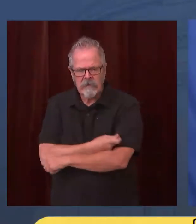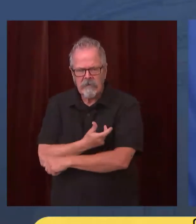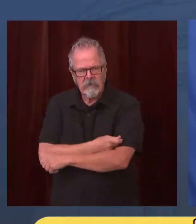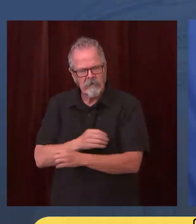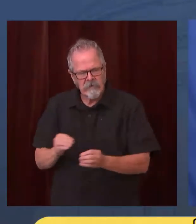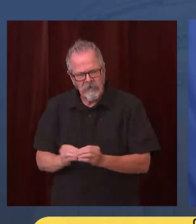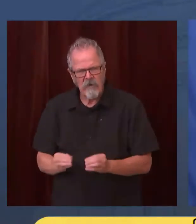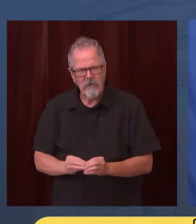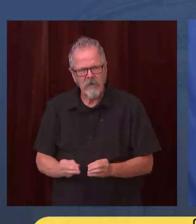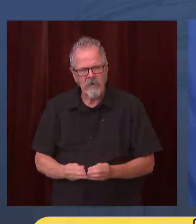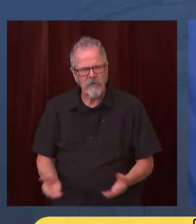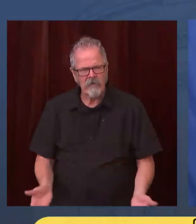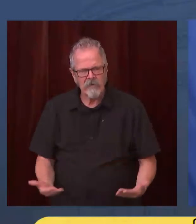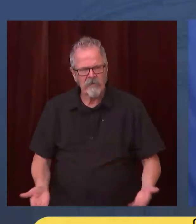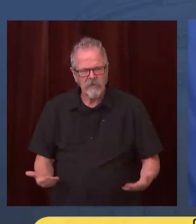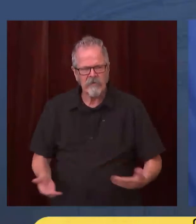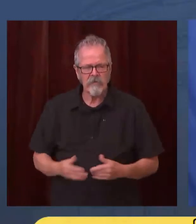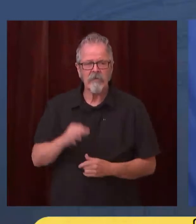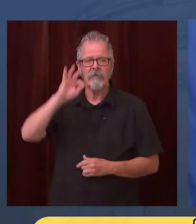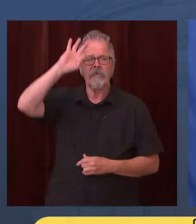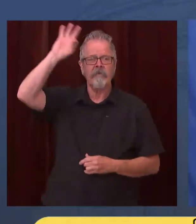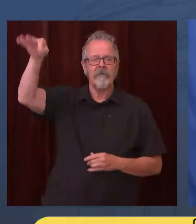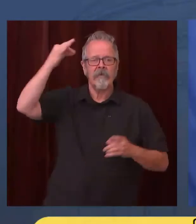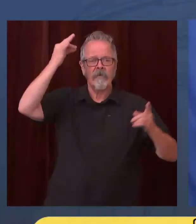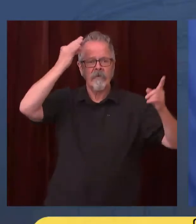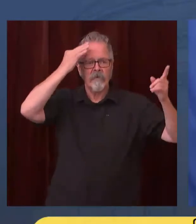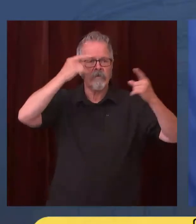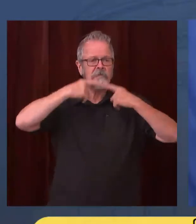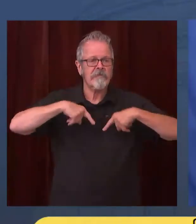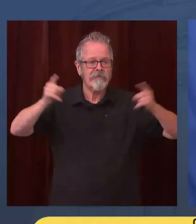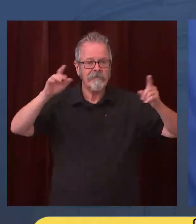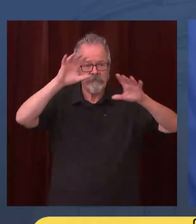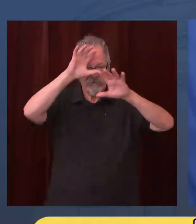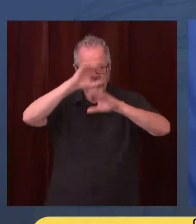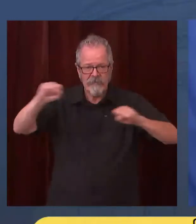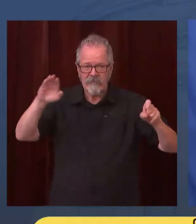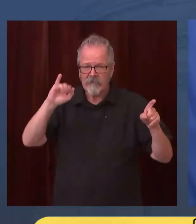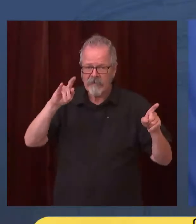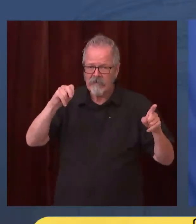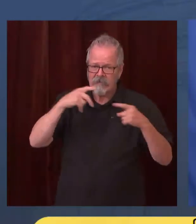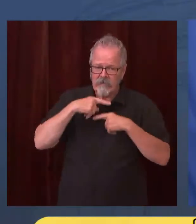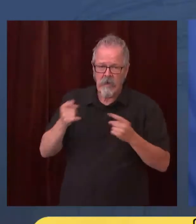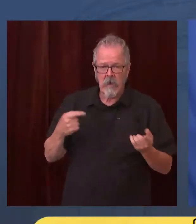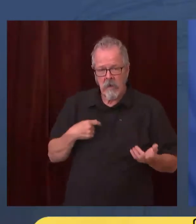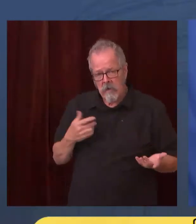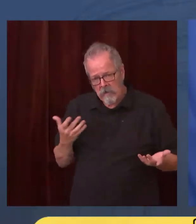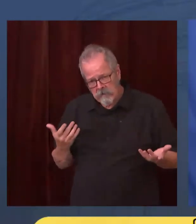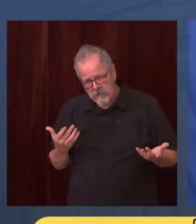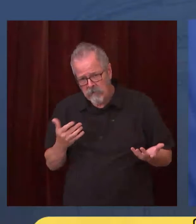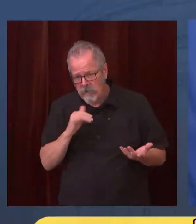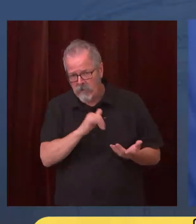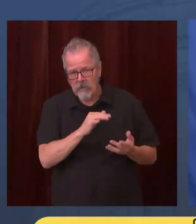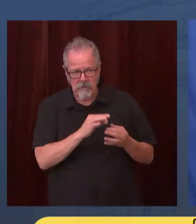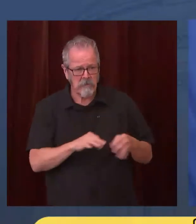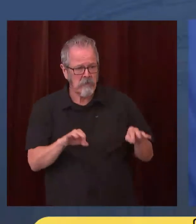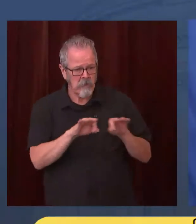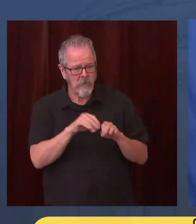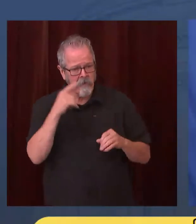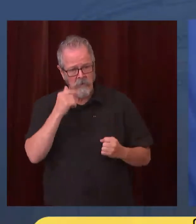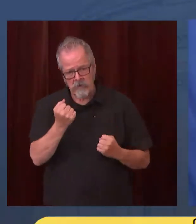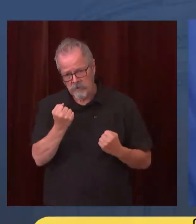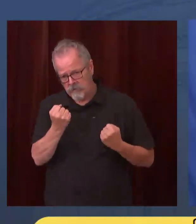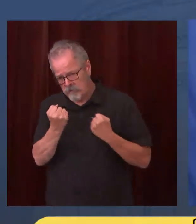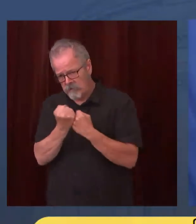do think all of these efforts, as the governor mentioned, are critical to supporting the work that we're doing in the state of Washington. We're part of an ecosystem.